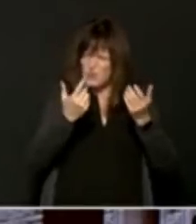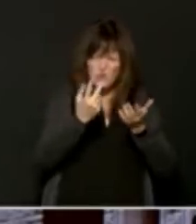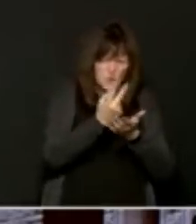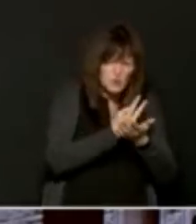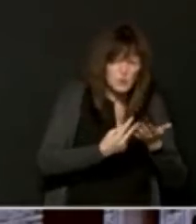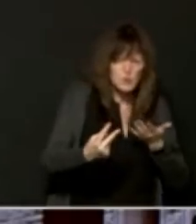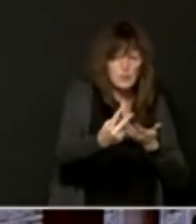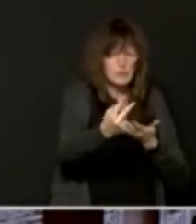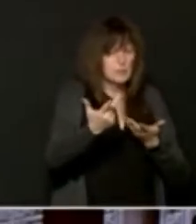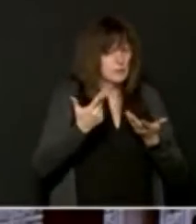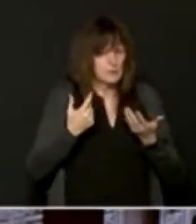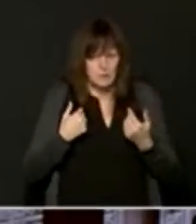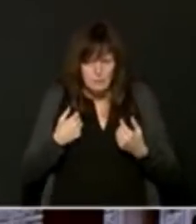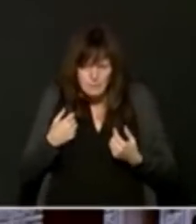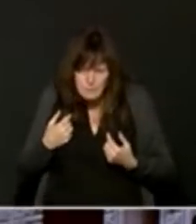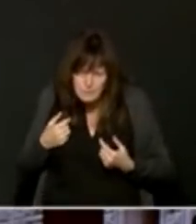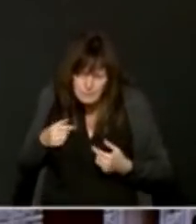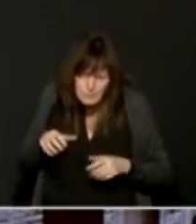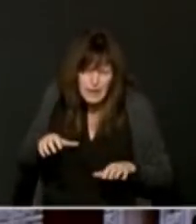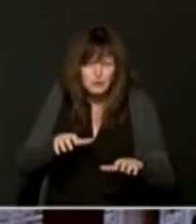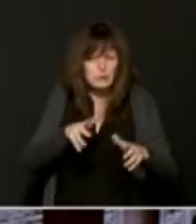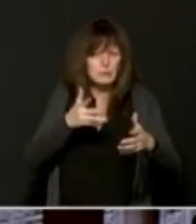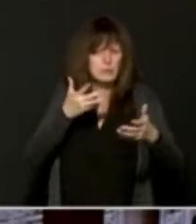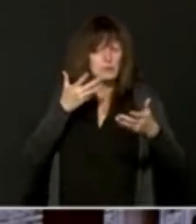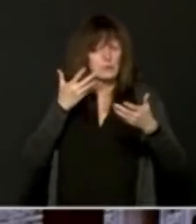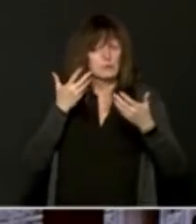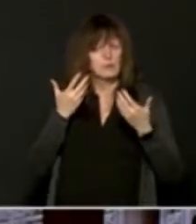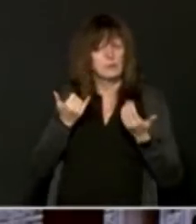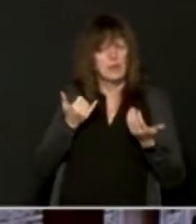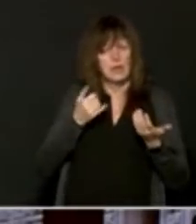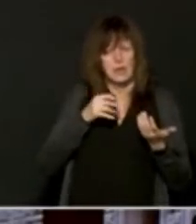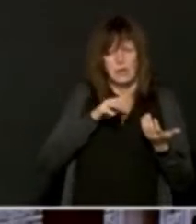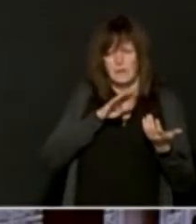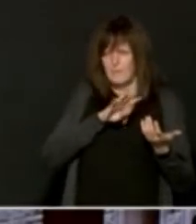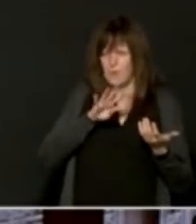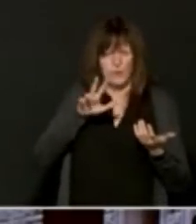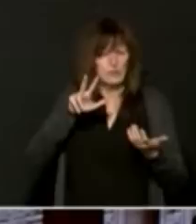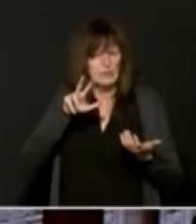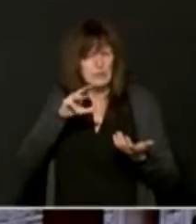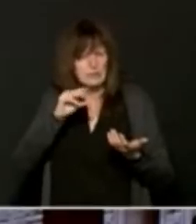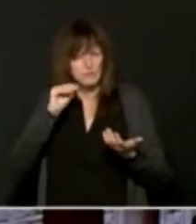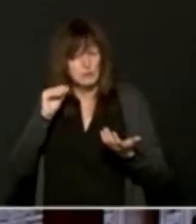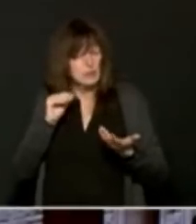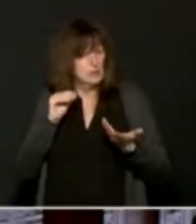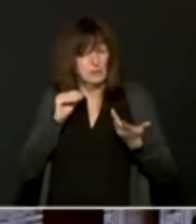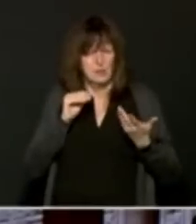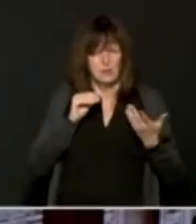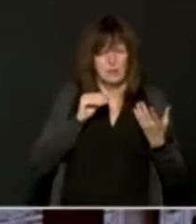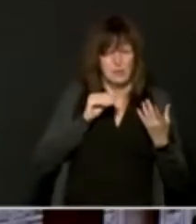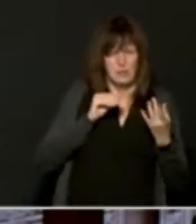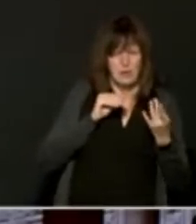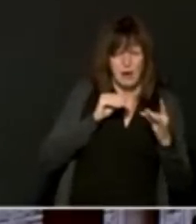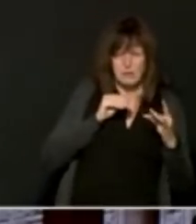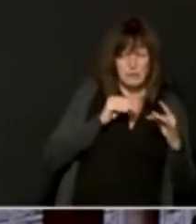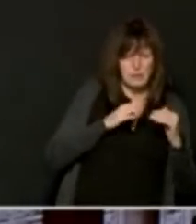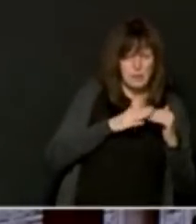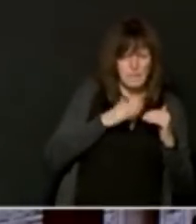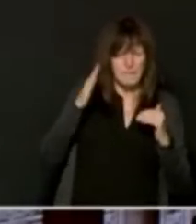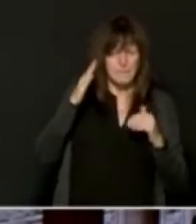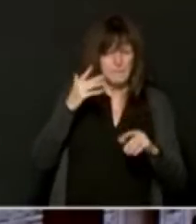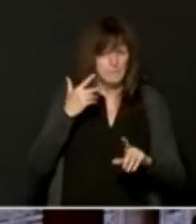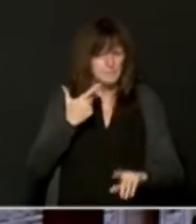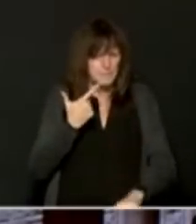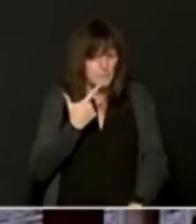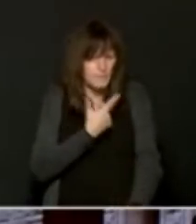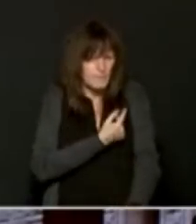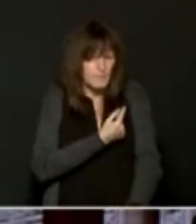have 44.3, now it's higher than that today, of those over 18 who have been vaccinated. We have a vaccination plan that's